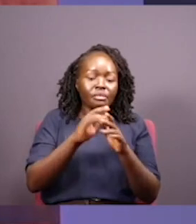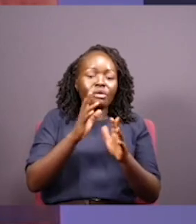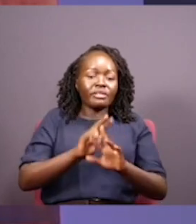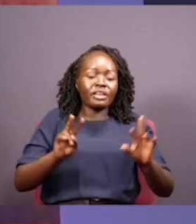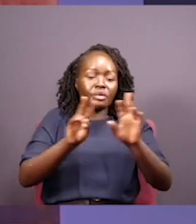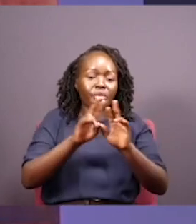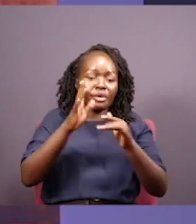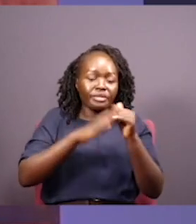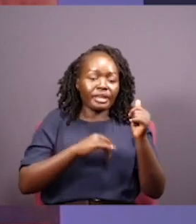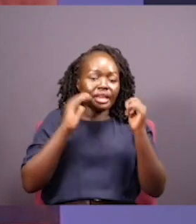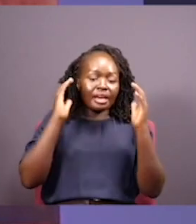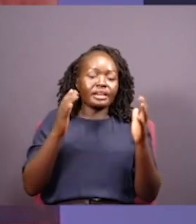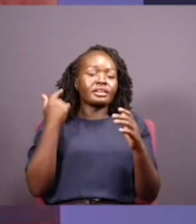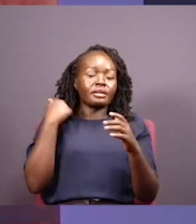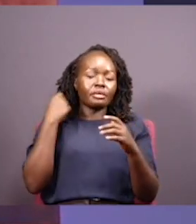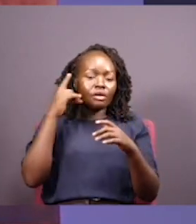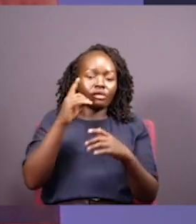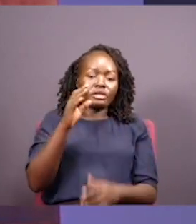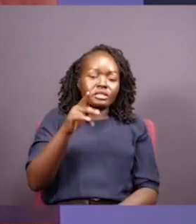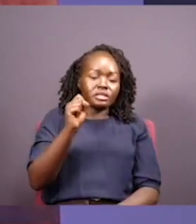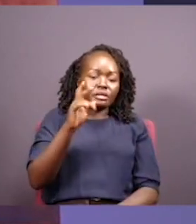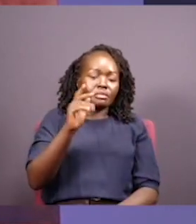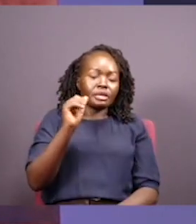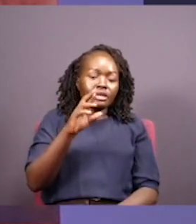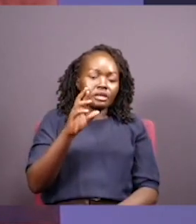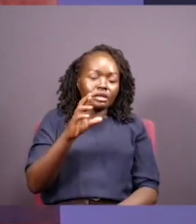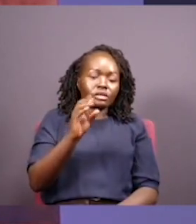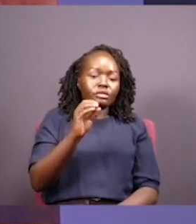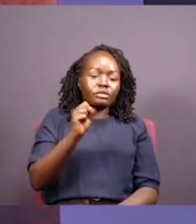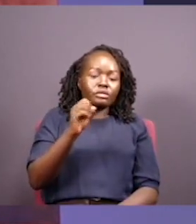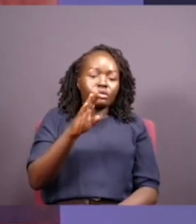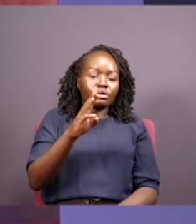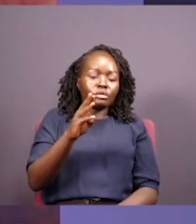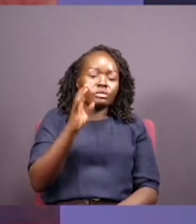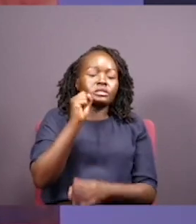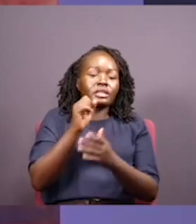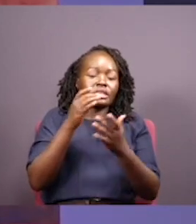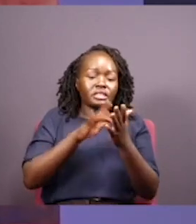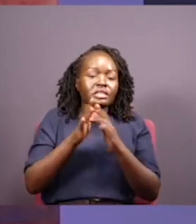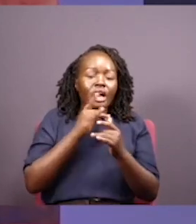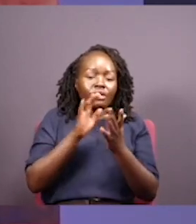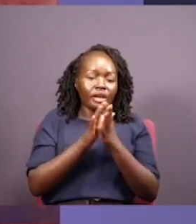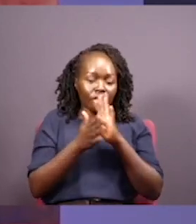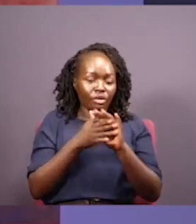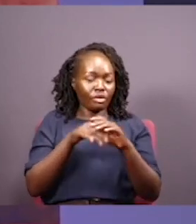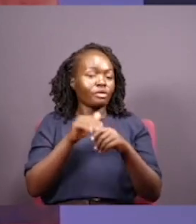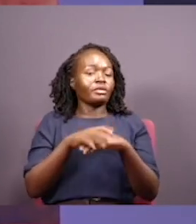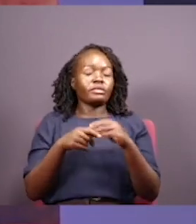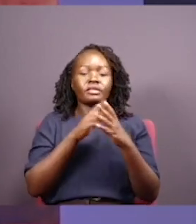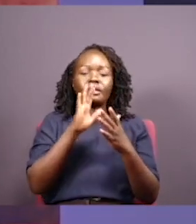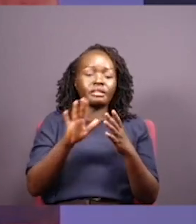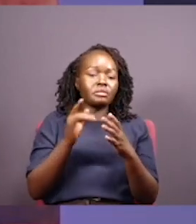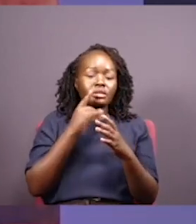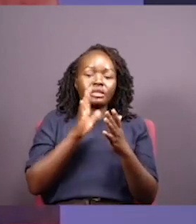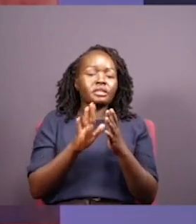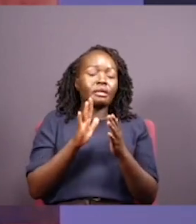great number of sparrows. And so Jesus assures and comforts them, telling them, I care for you, and I care for you more